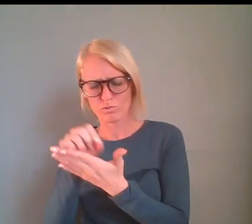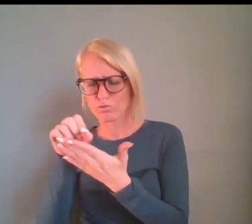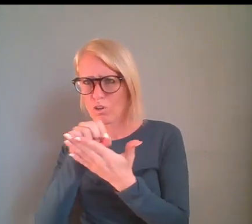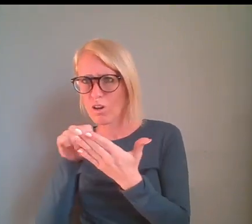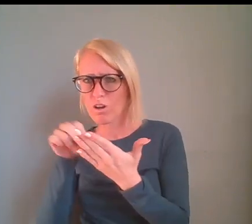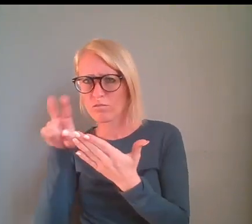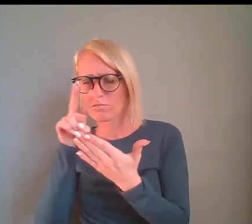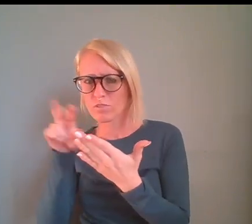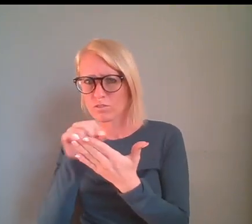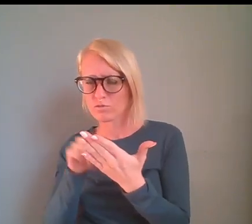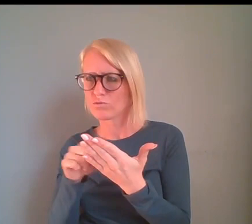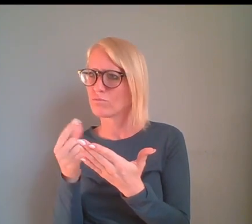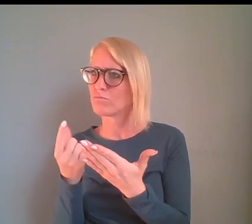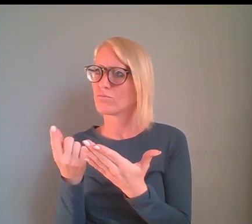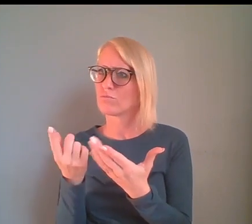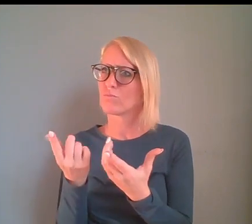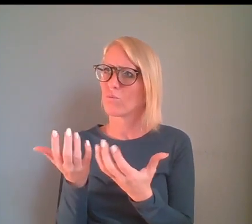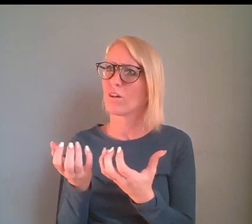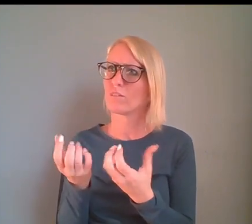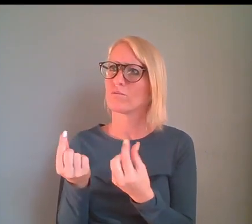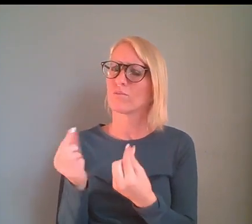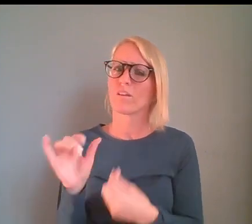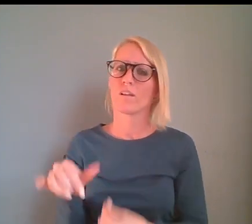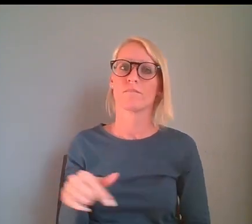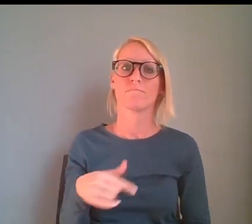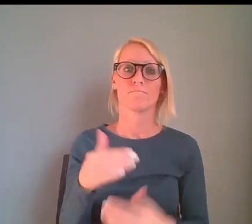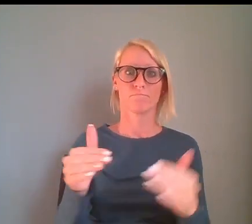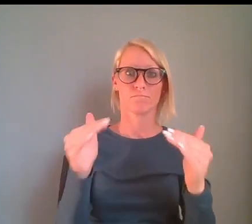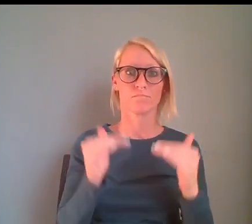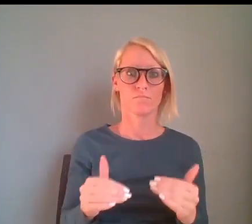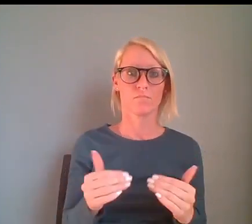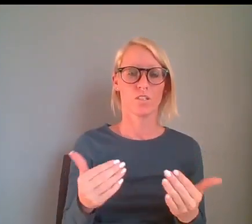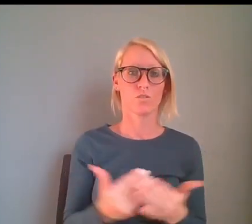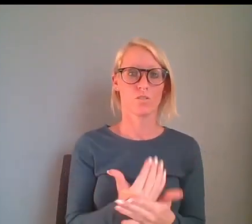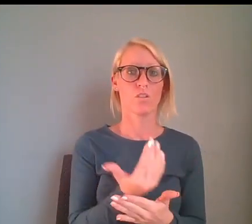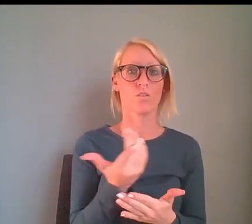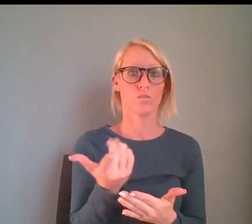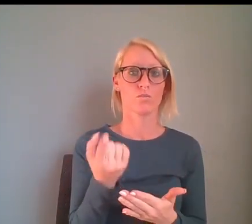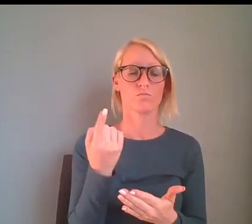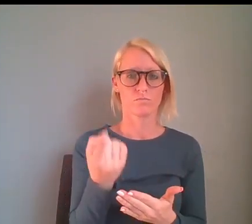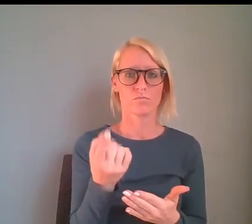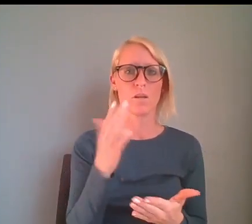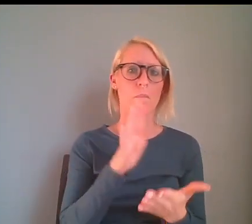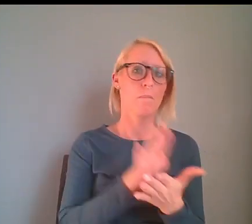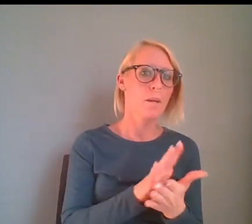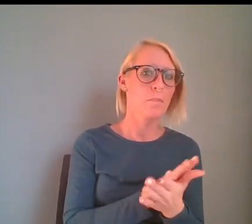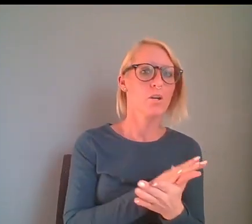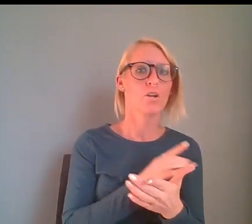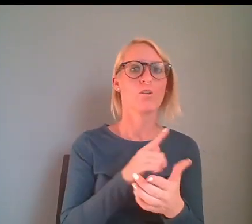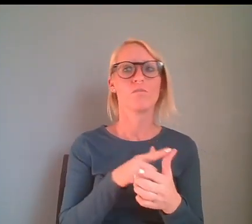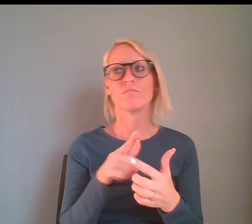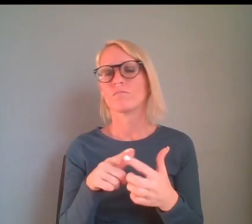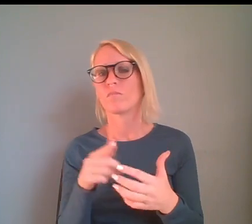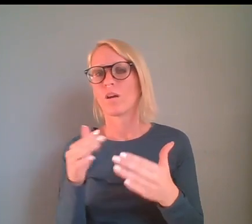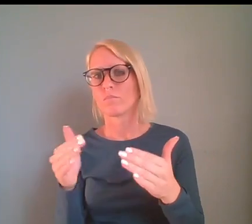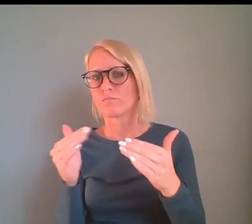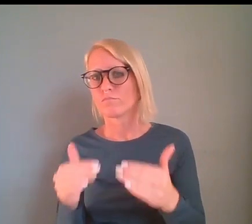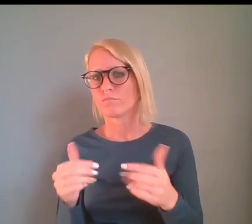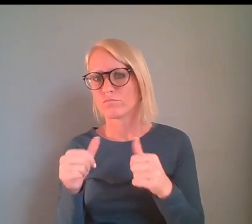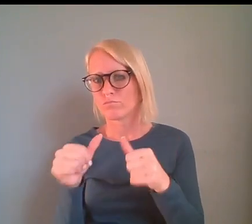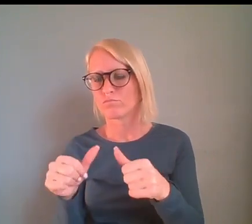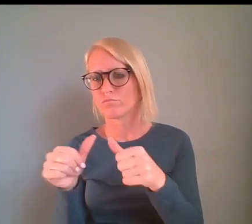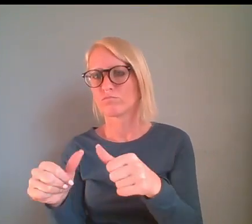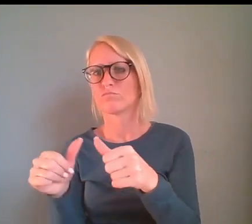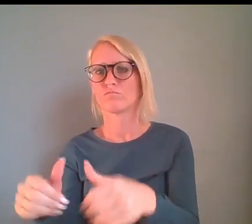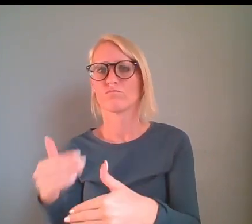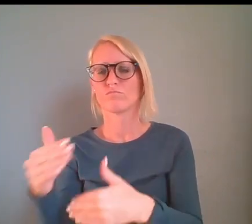that. This is another one I did. It's on paper. I'm just going to kind of go through these kind of quickly.